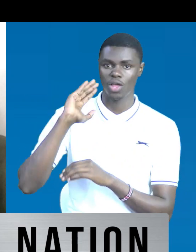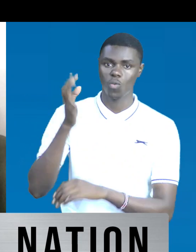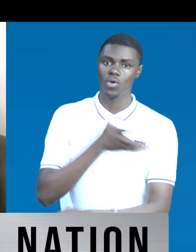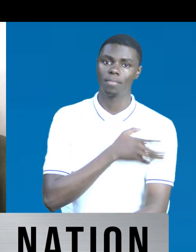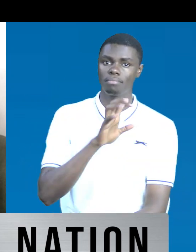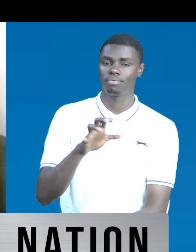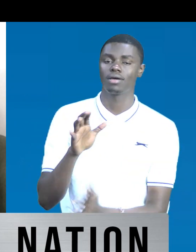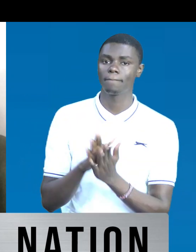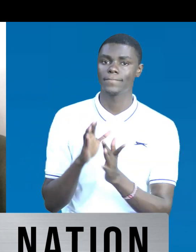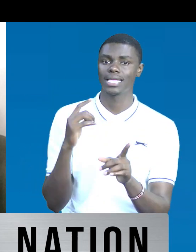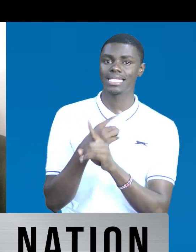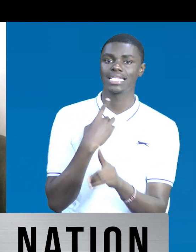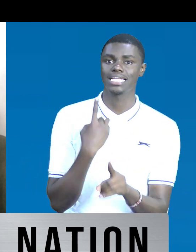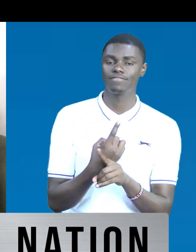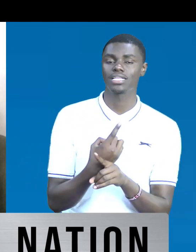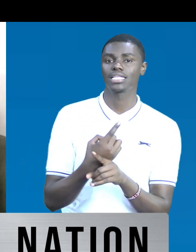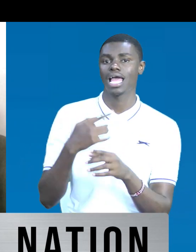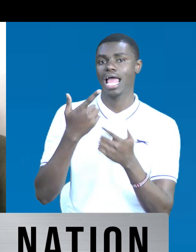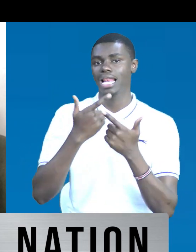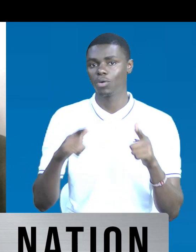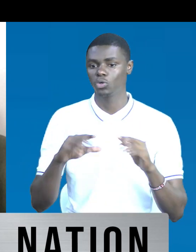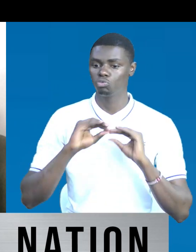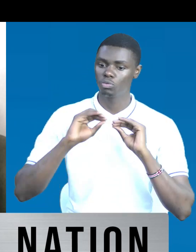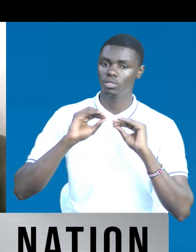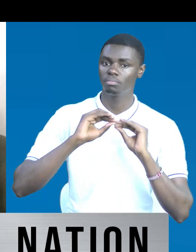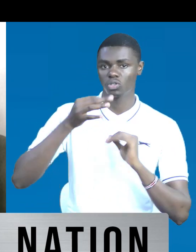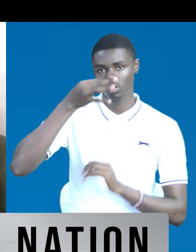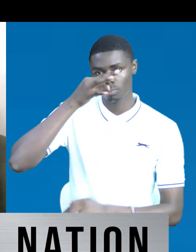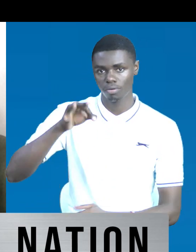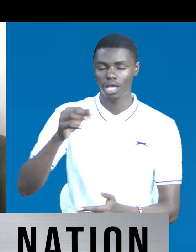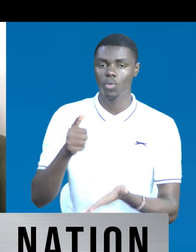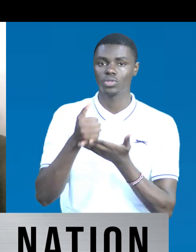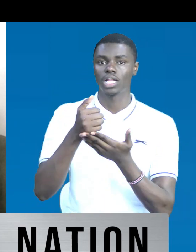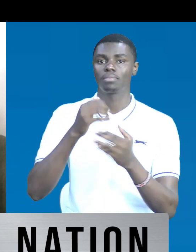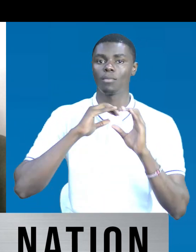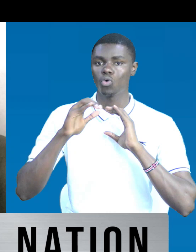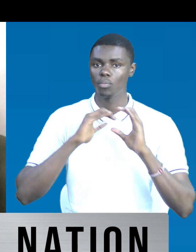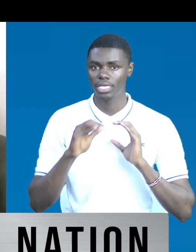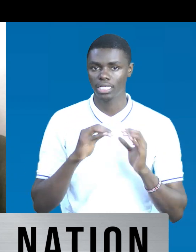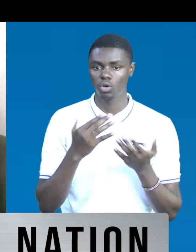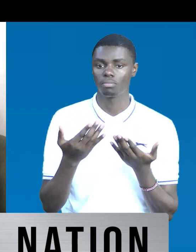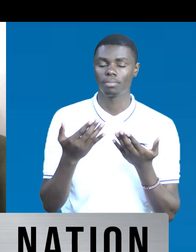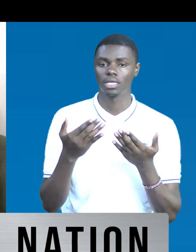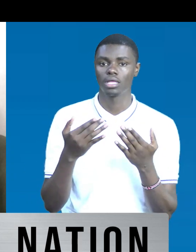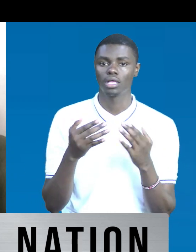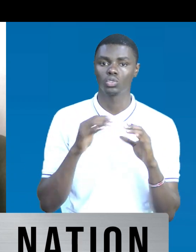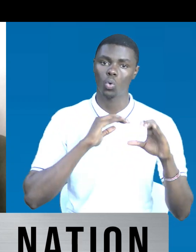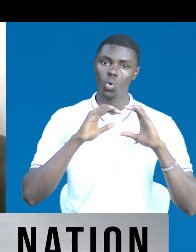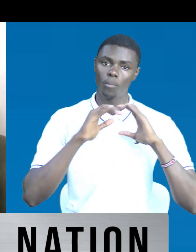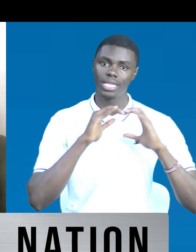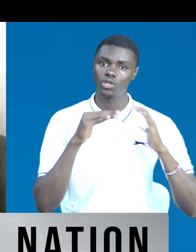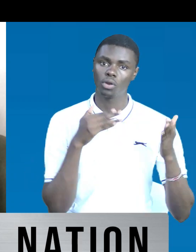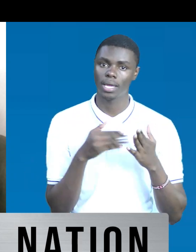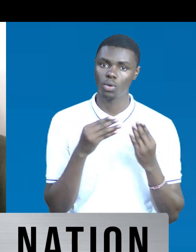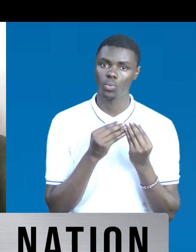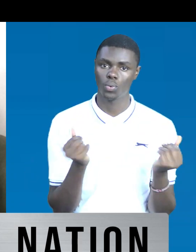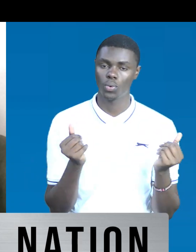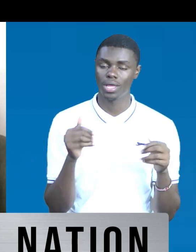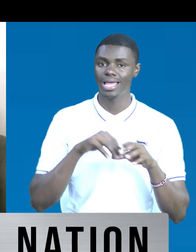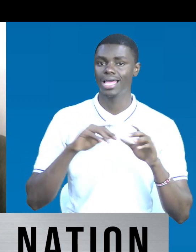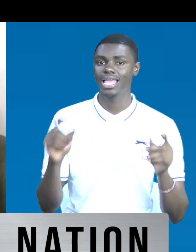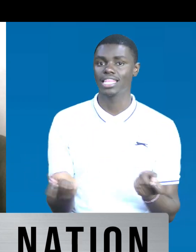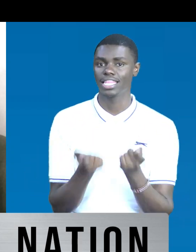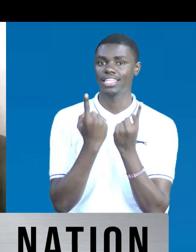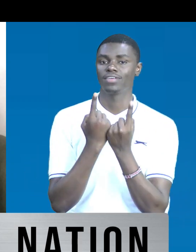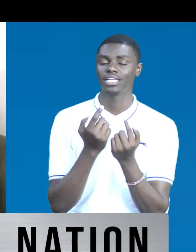French language. That is, they'll be taught French. That will enable them communicate or help in breaking the language barrier in the event